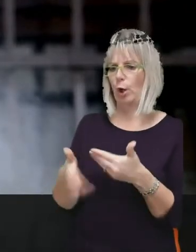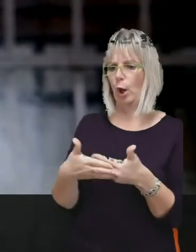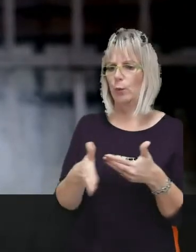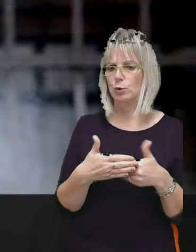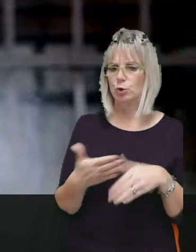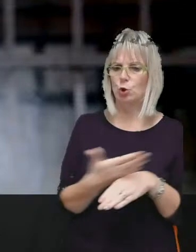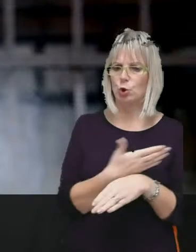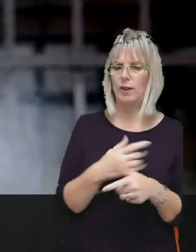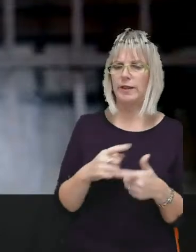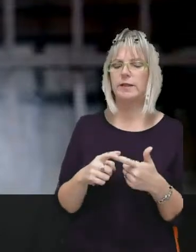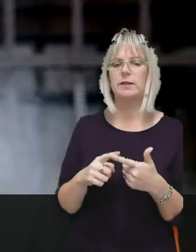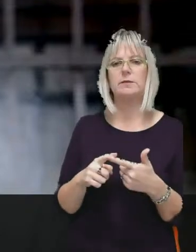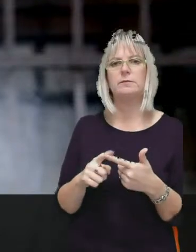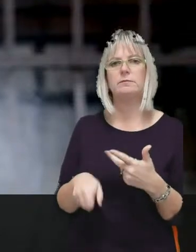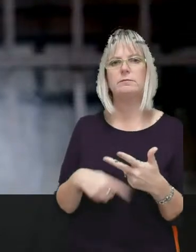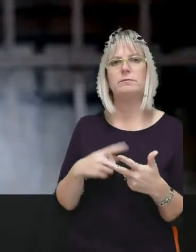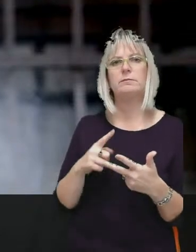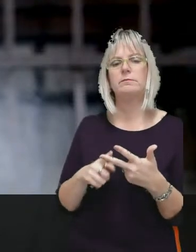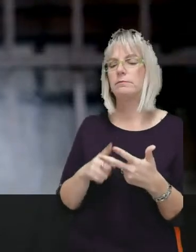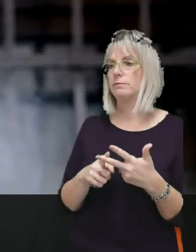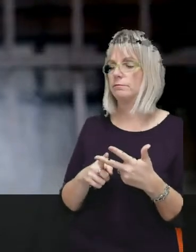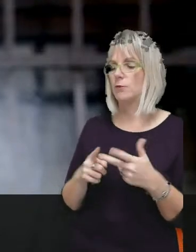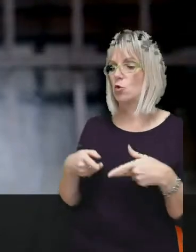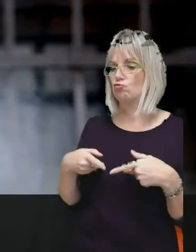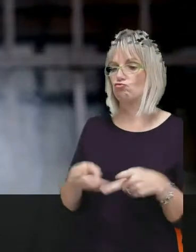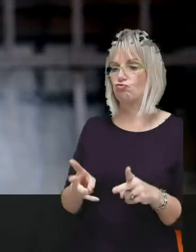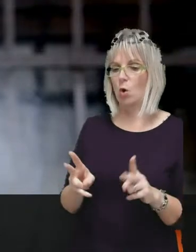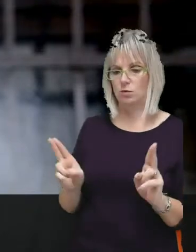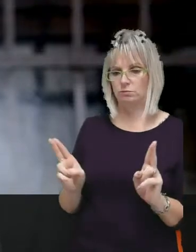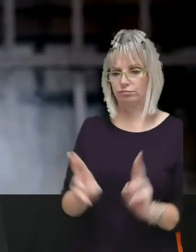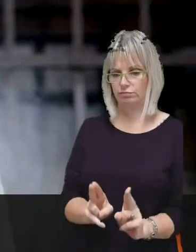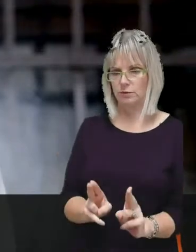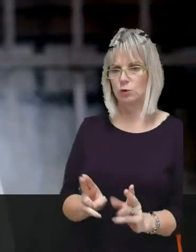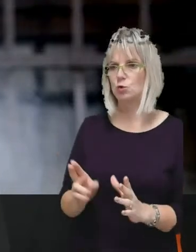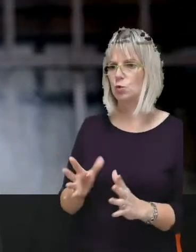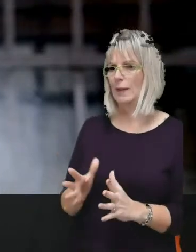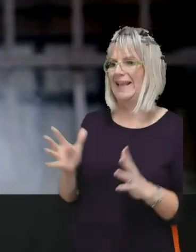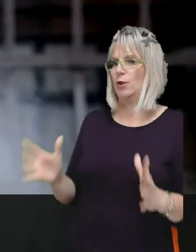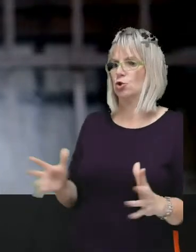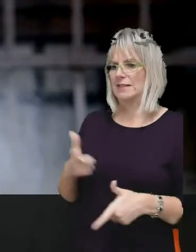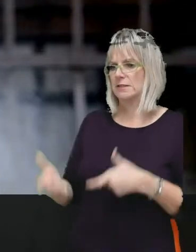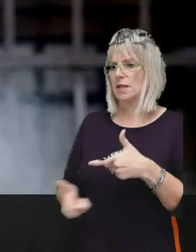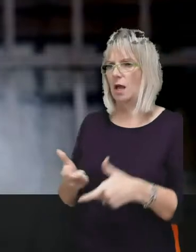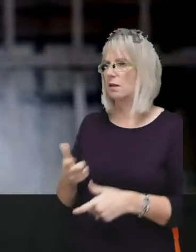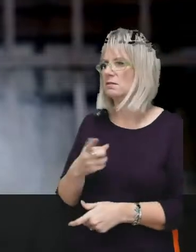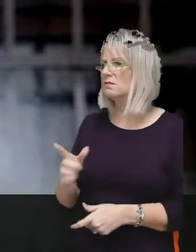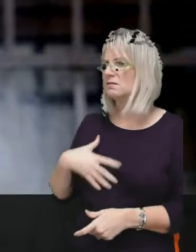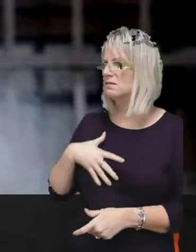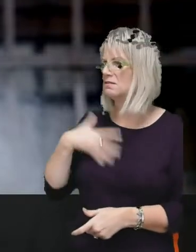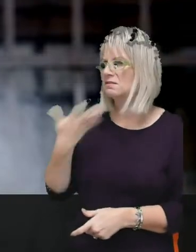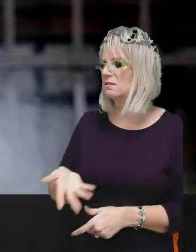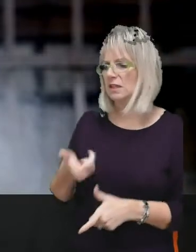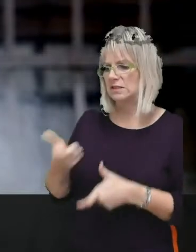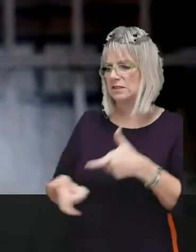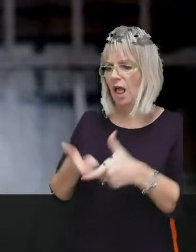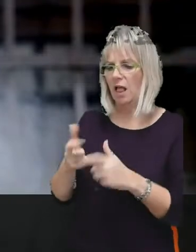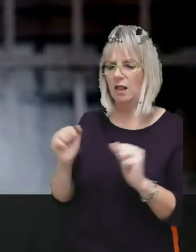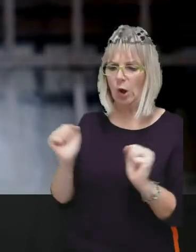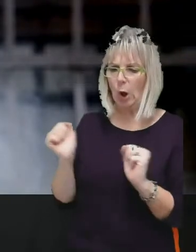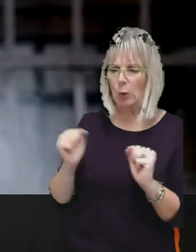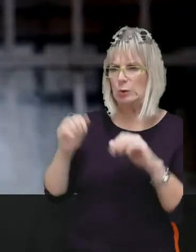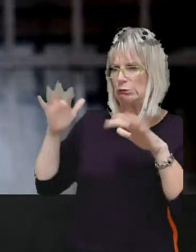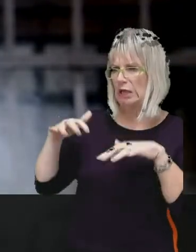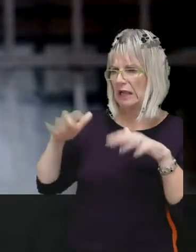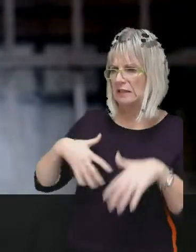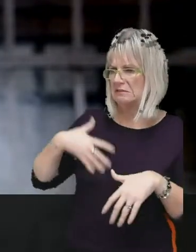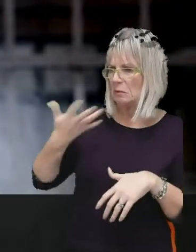by reducing road capacity by increasing cycle lanes. People don't want to cycle in the cold and the rain if they're going on a night out, and they don't want